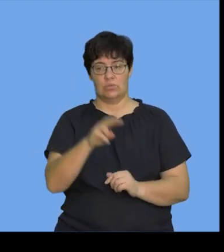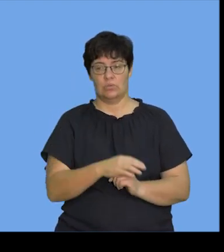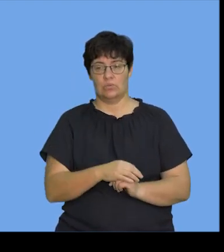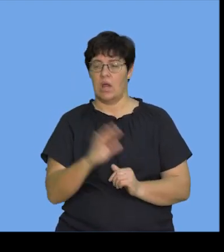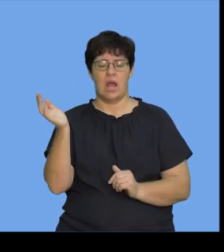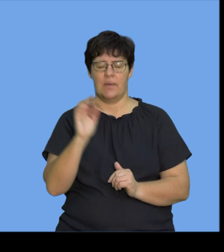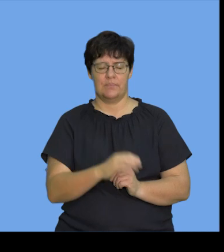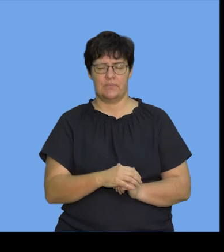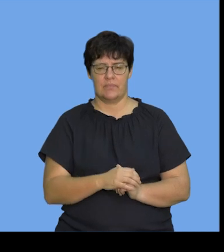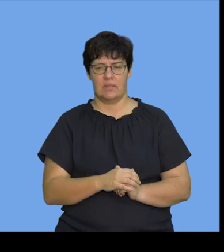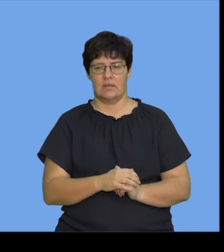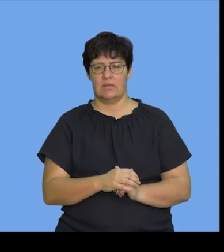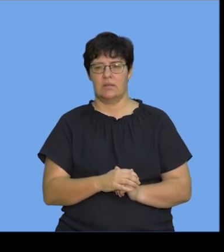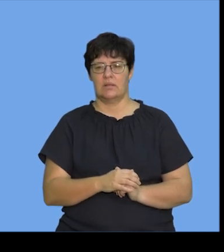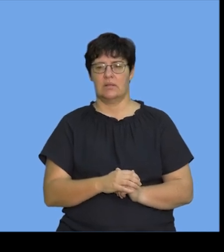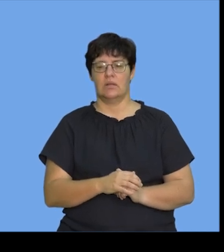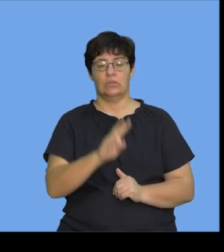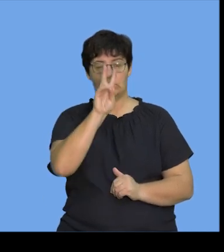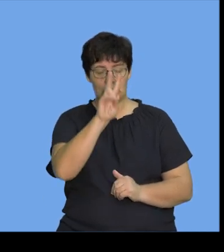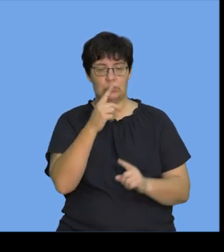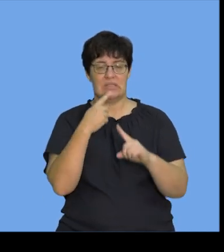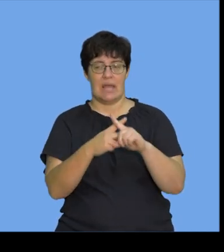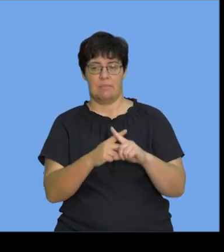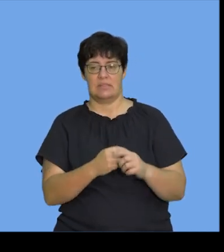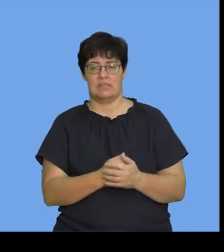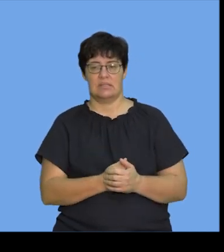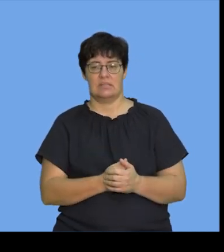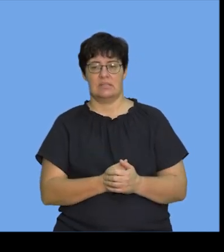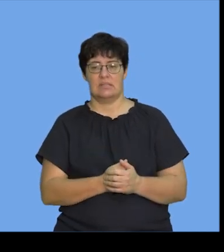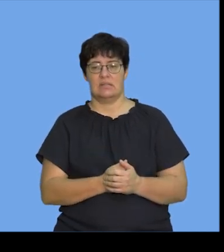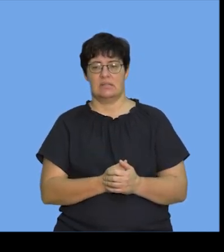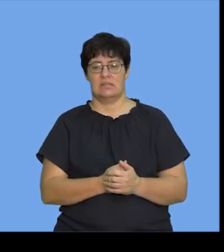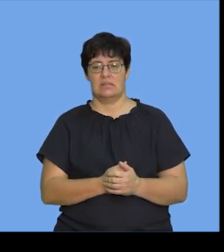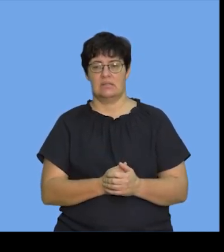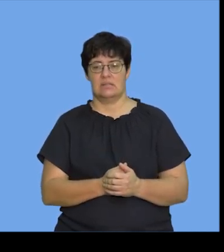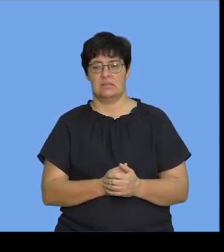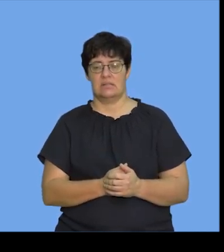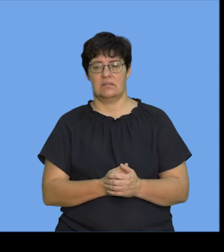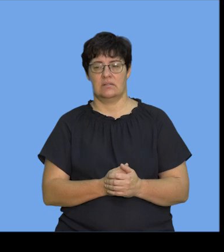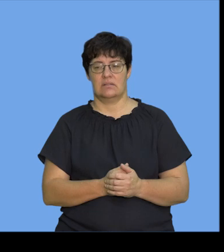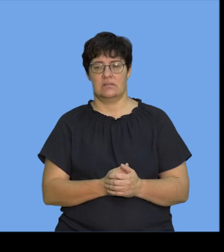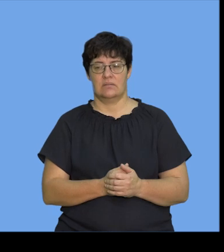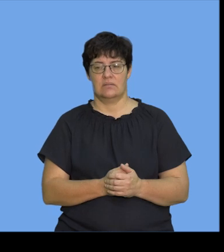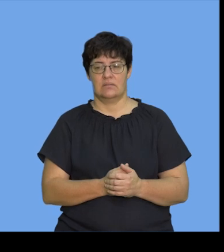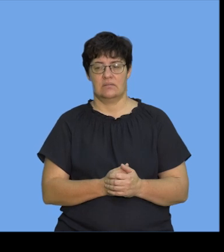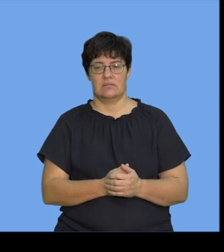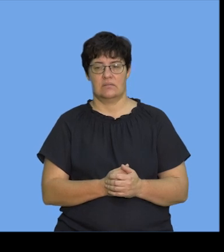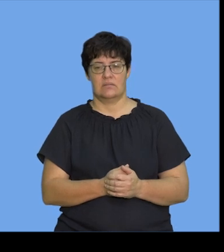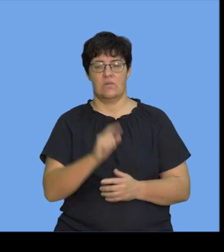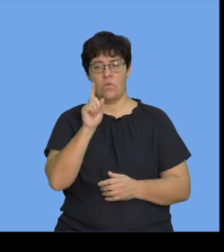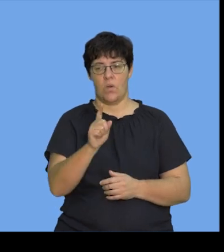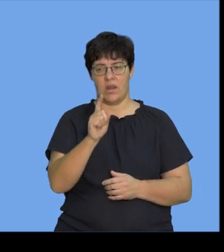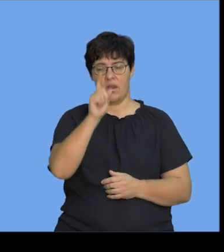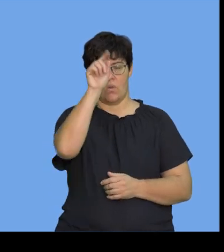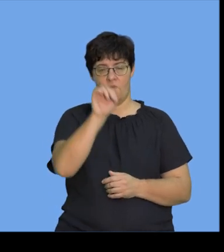2 multiplied by, so not 2 over, 2 into 1 over